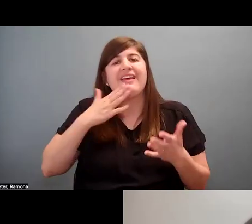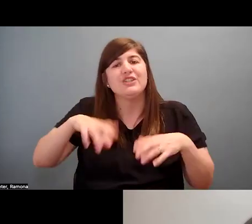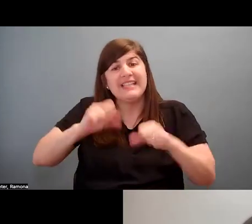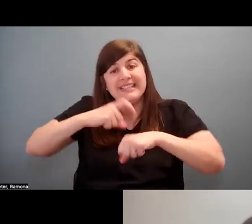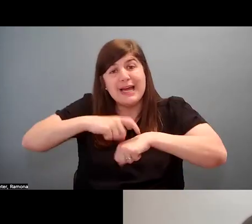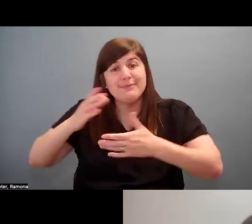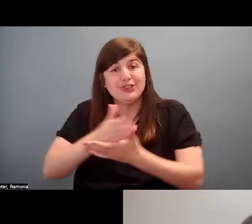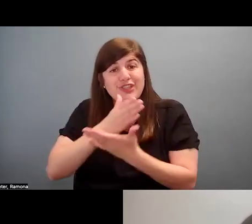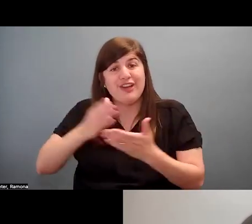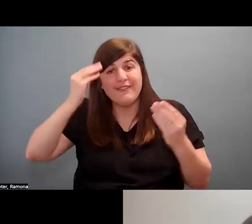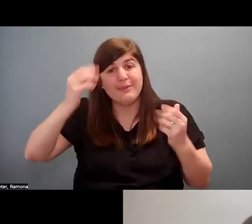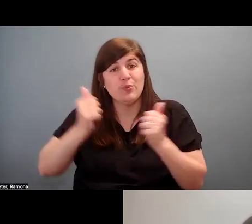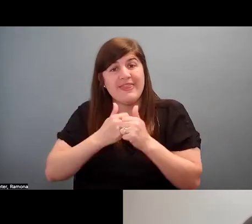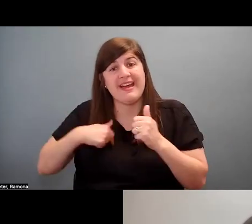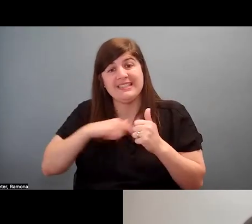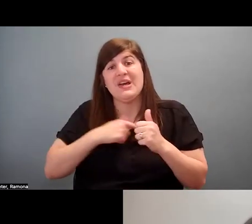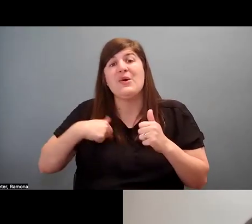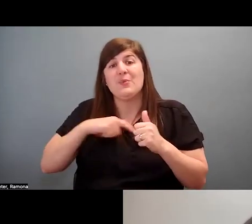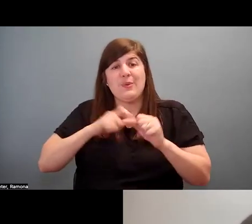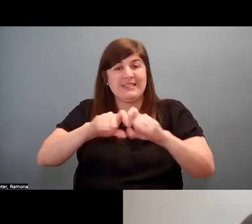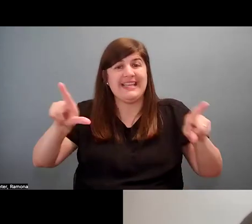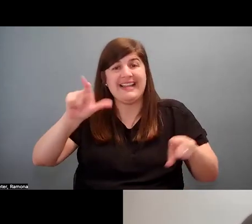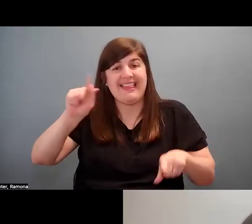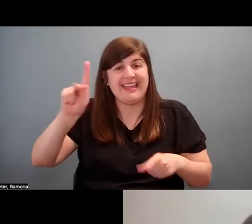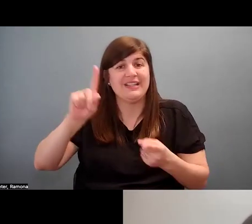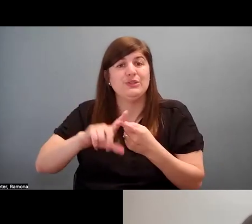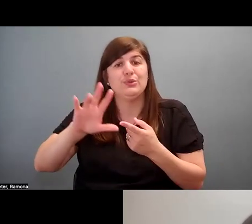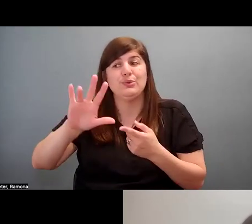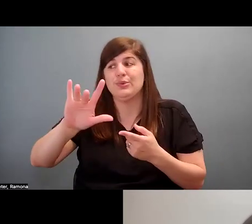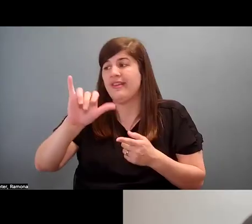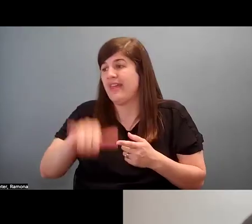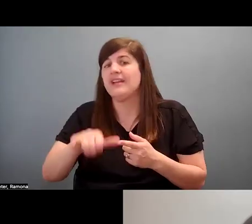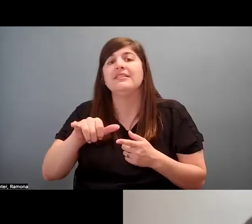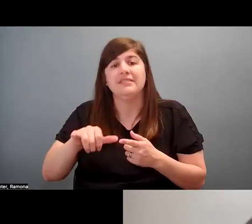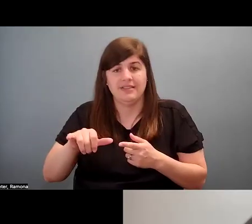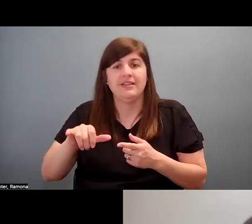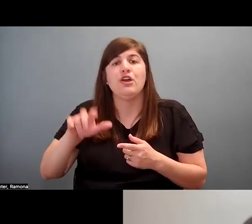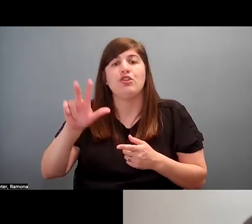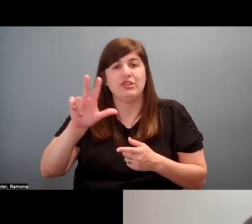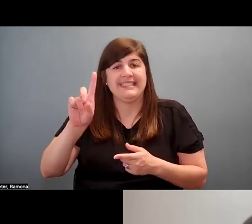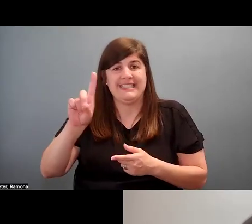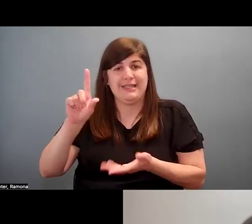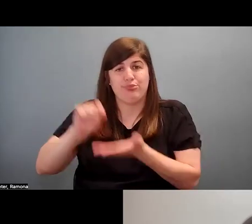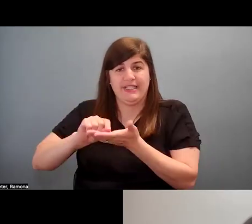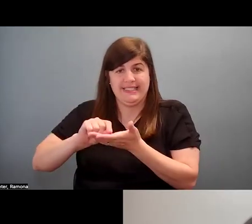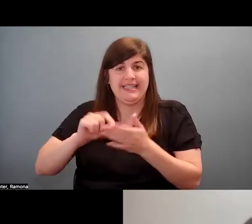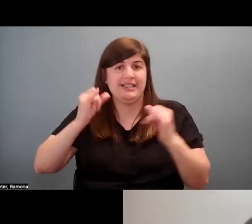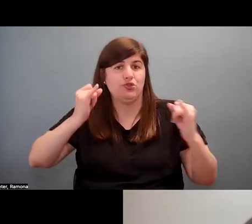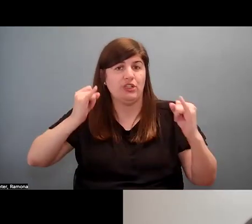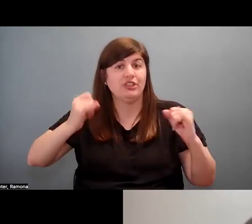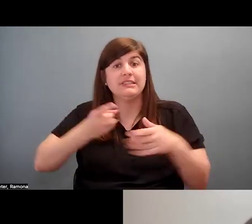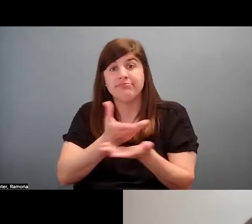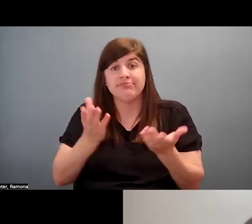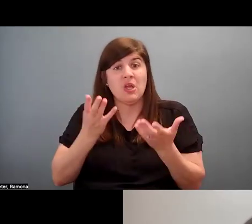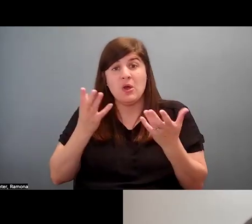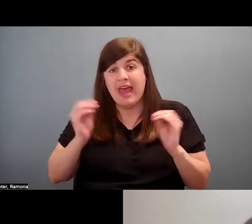to share all this with us. Is there, we will send out a link to the 3D printing instructions. yes. Is there anything else you